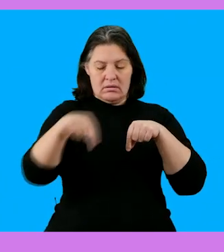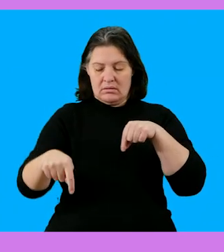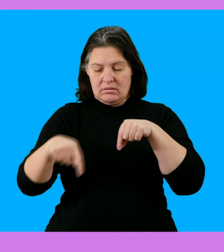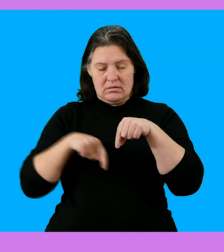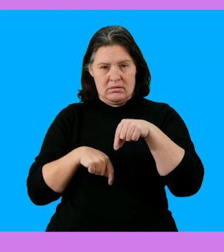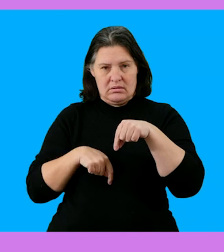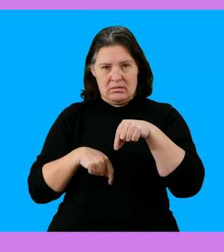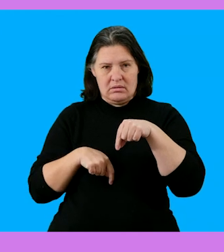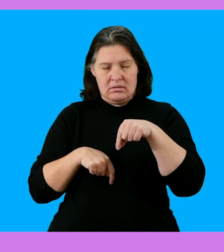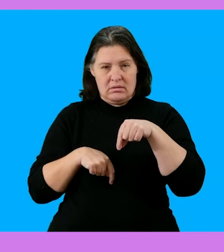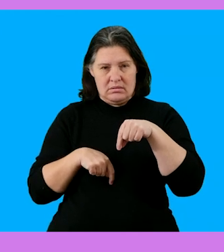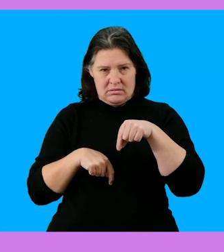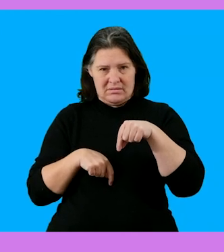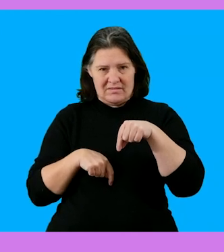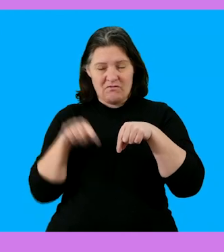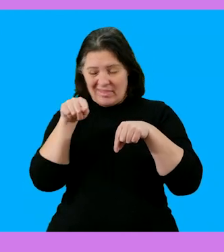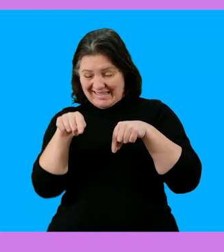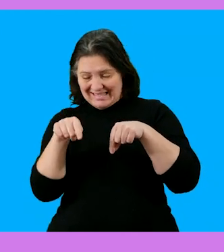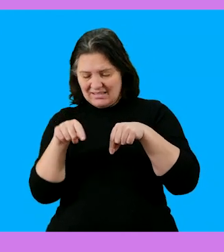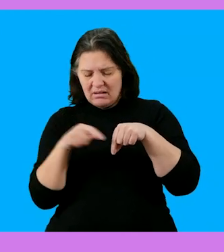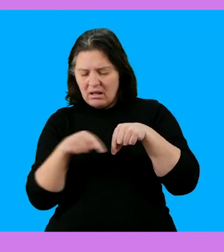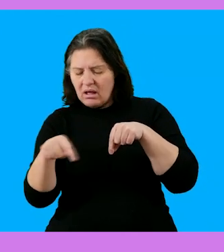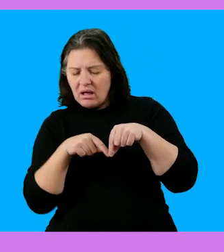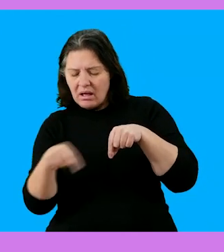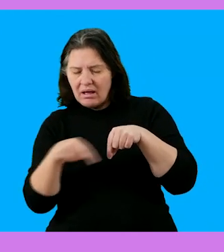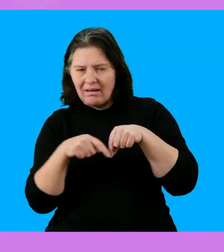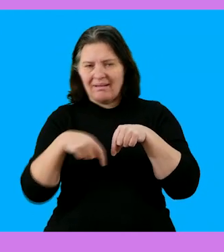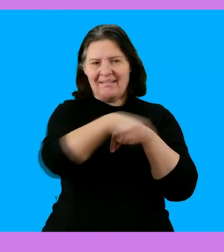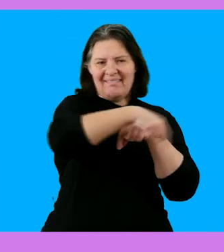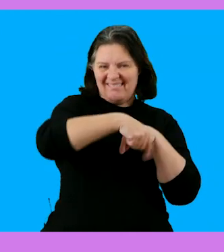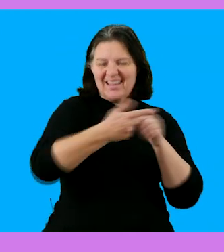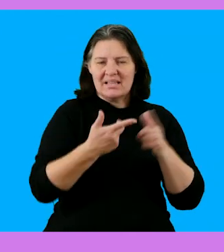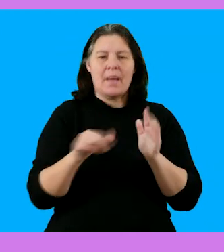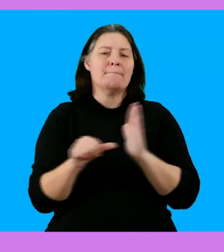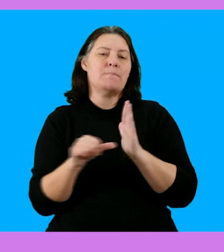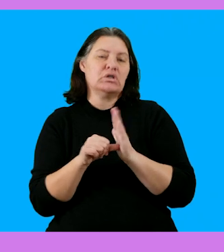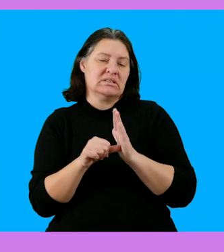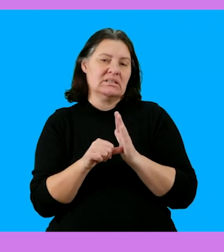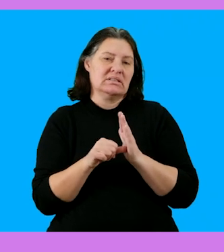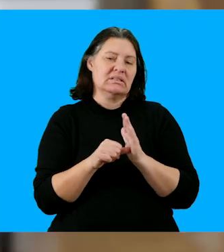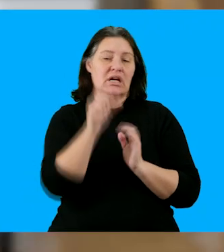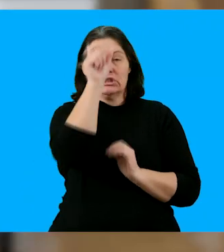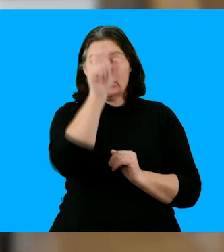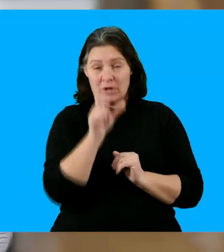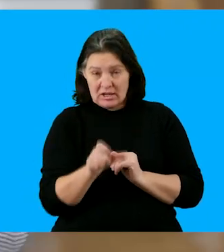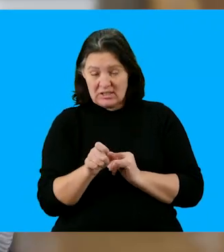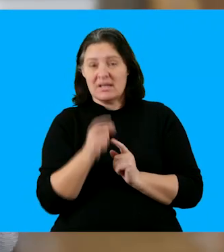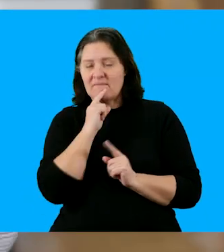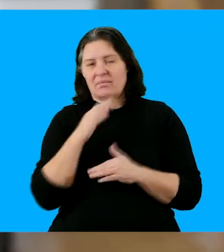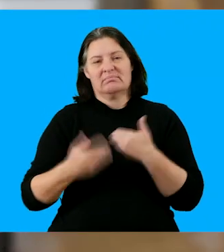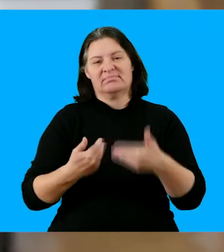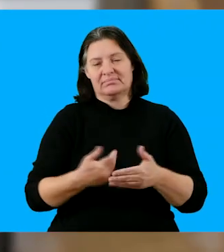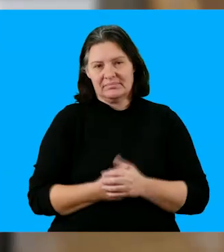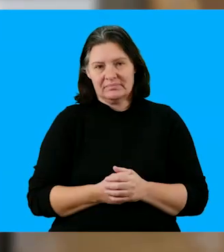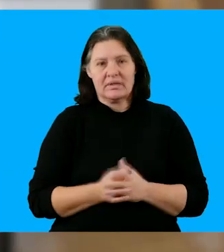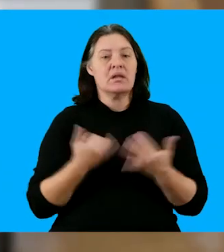or direction in relation to a particular landmark. So those are the important terminology that will be